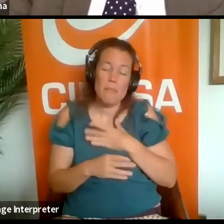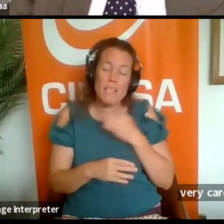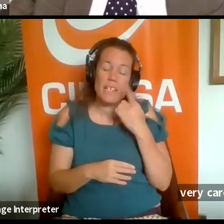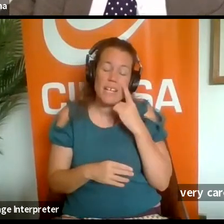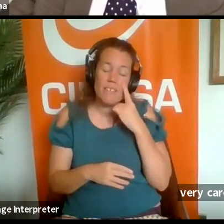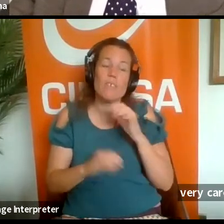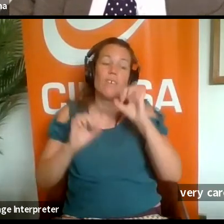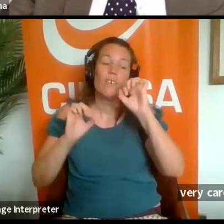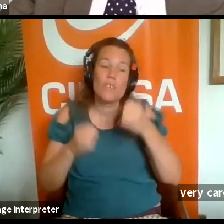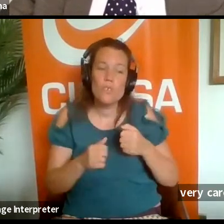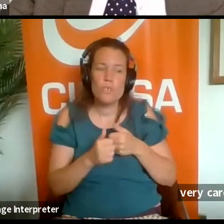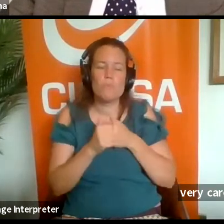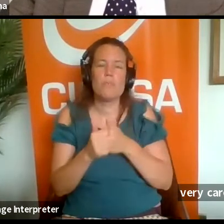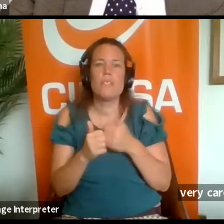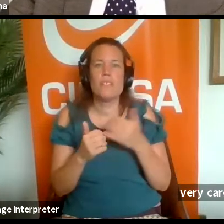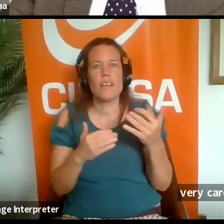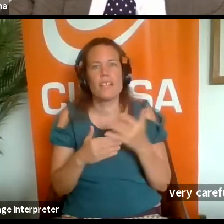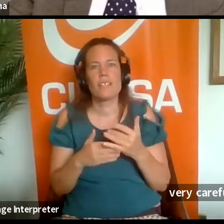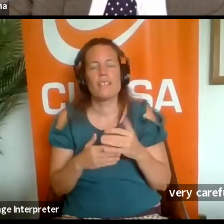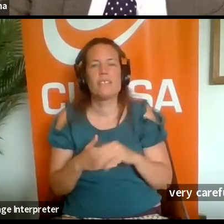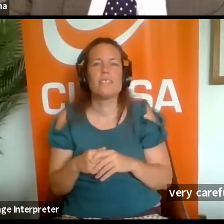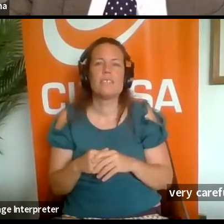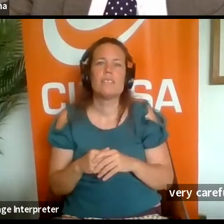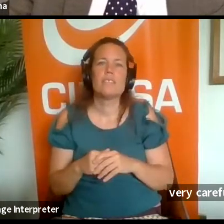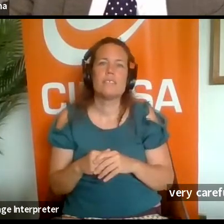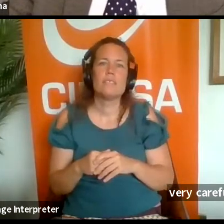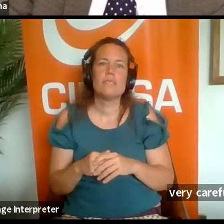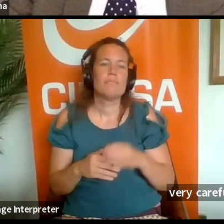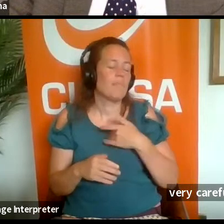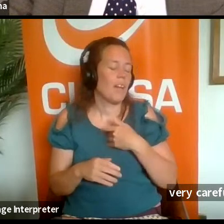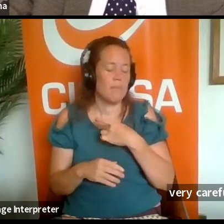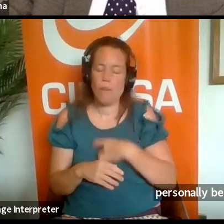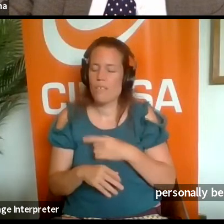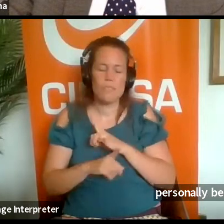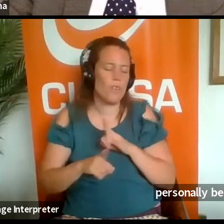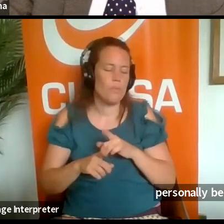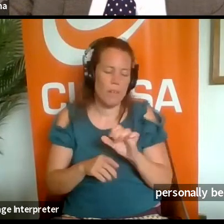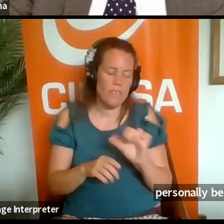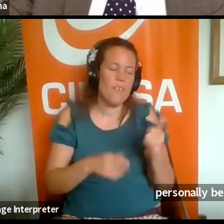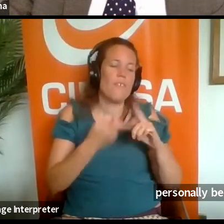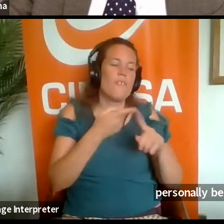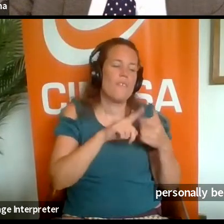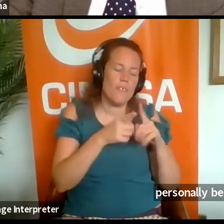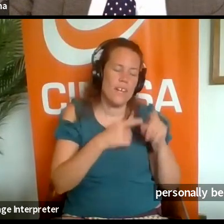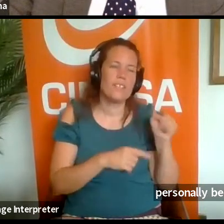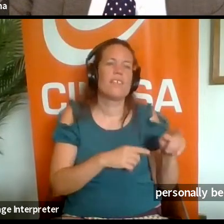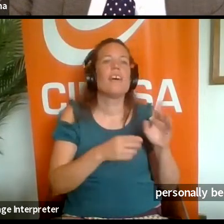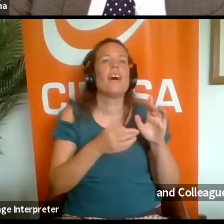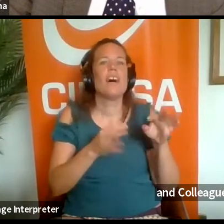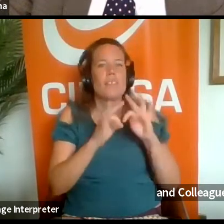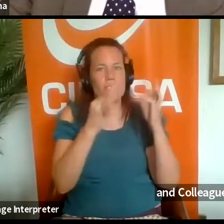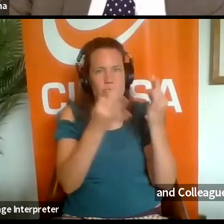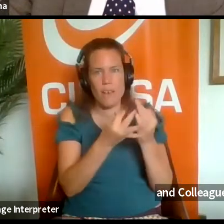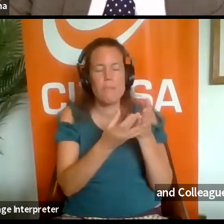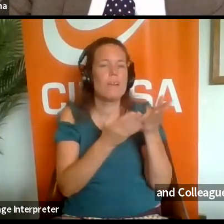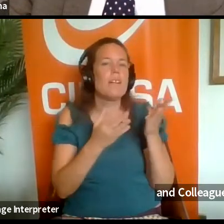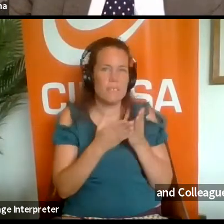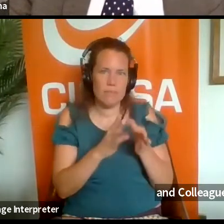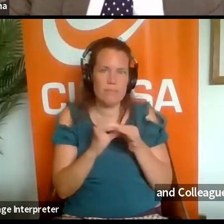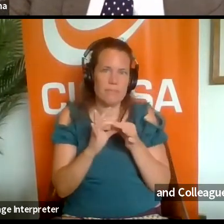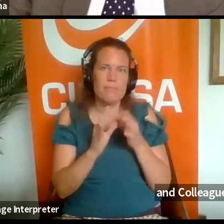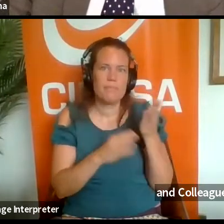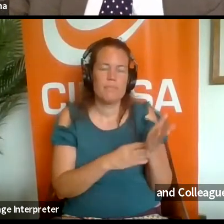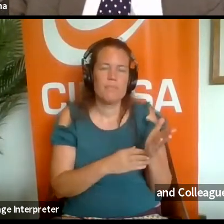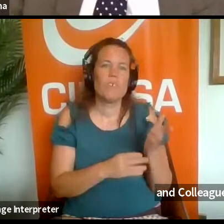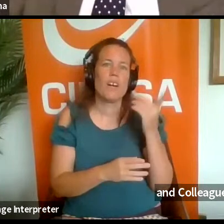not personally been tagged as such, but we've had friends and colleagues from different organizations who were tagged as being an eye or an ear